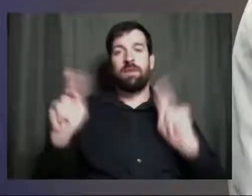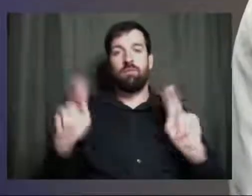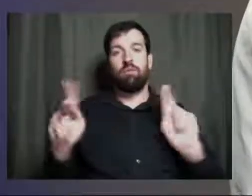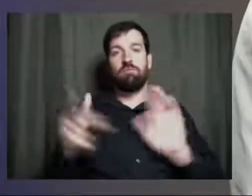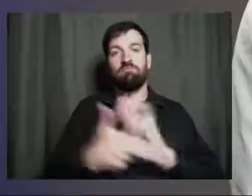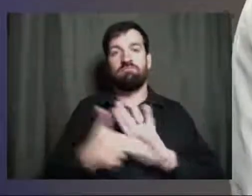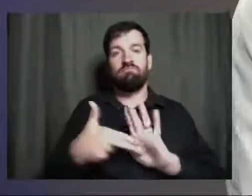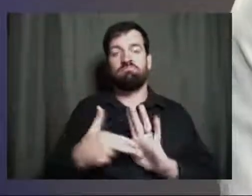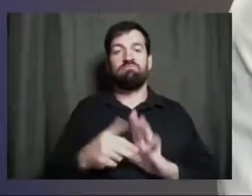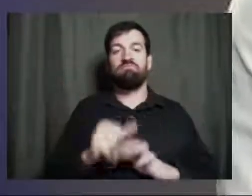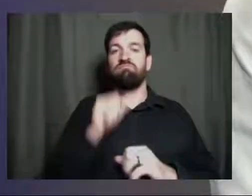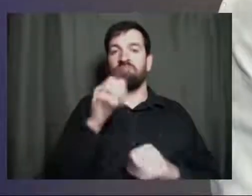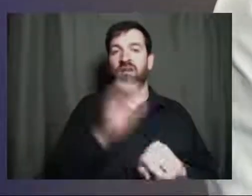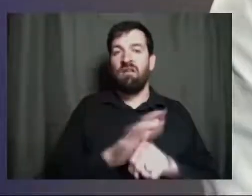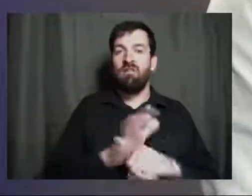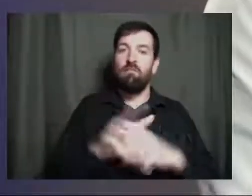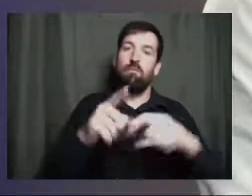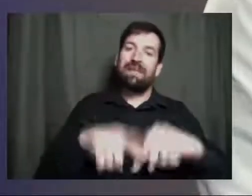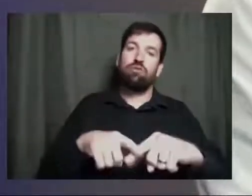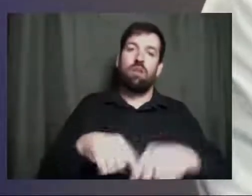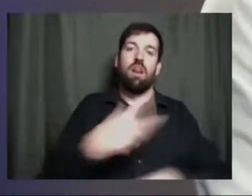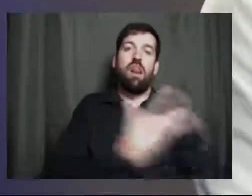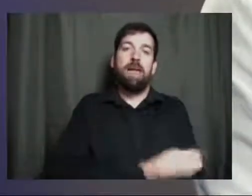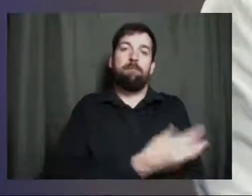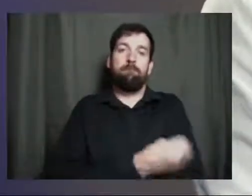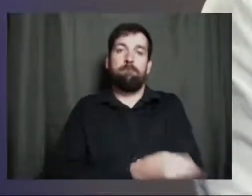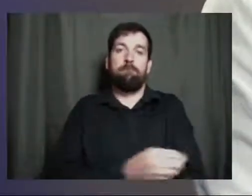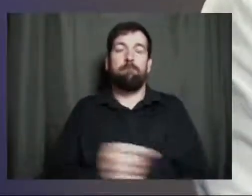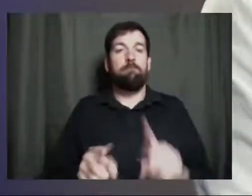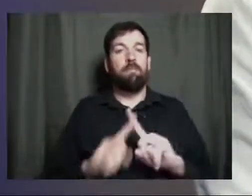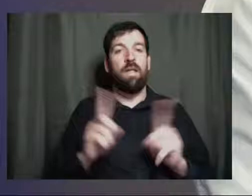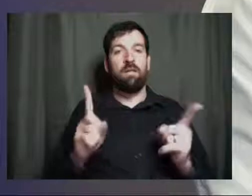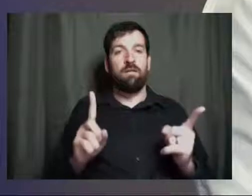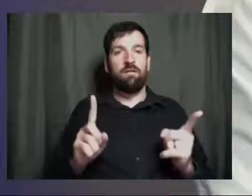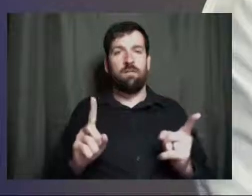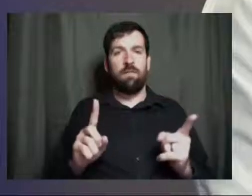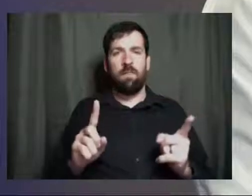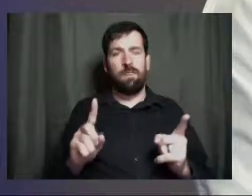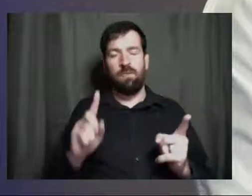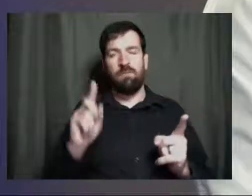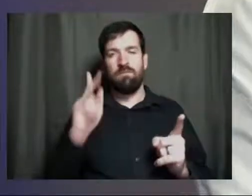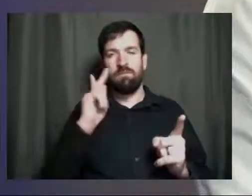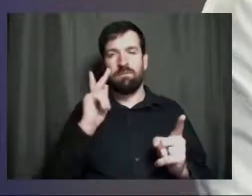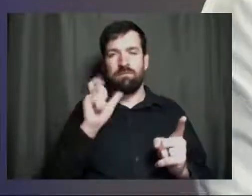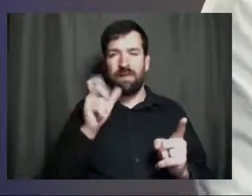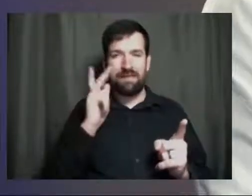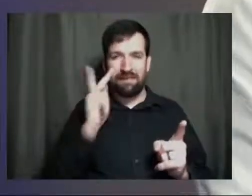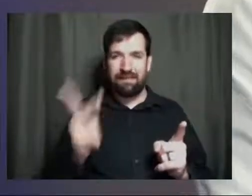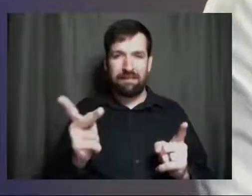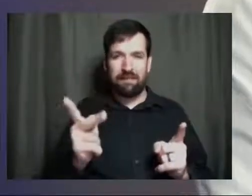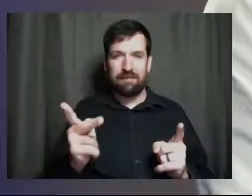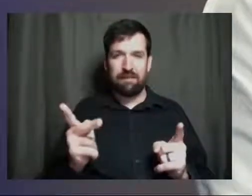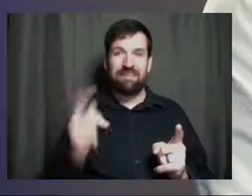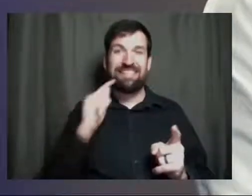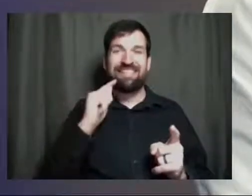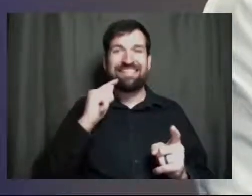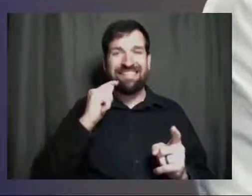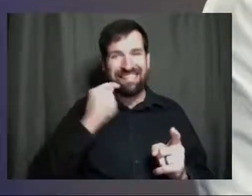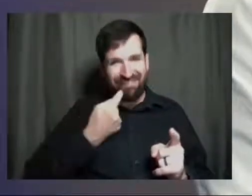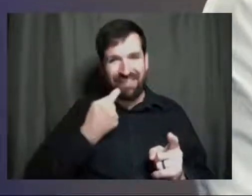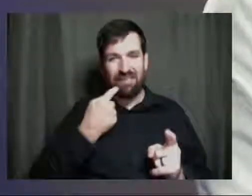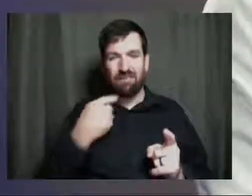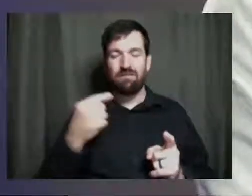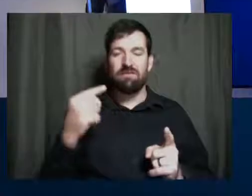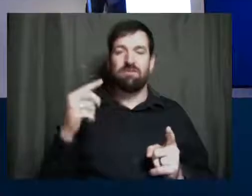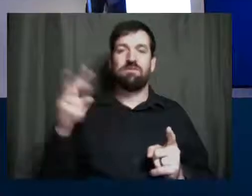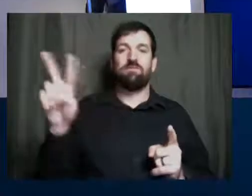off a lab value, but clinically I don't think that we see a lot of what would consider significant vitamin D deficiency. Yeah, I'll